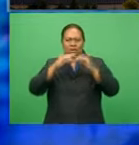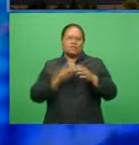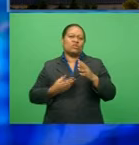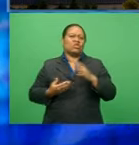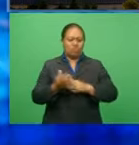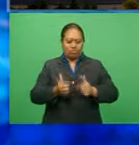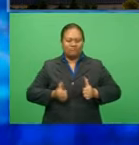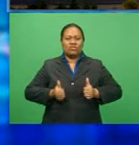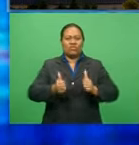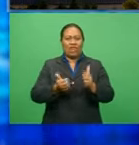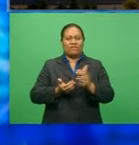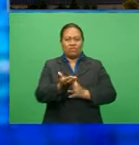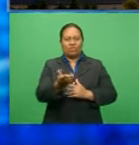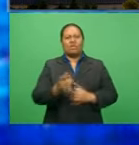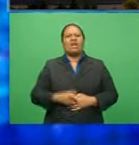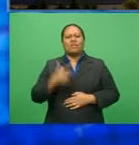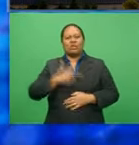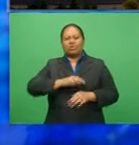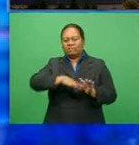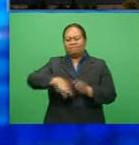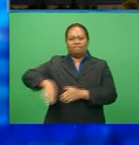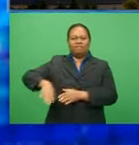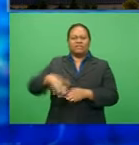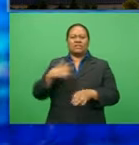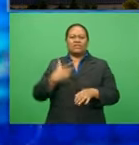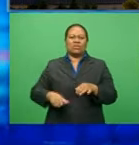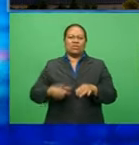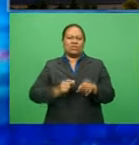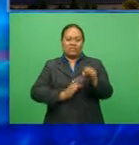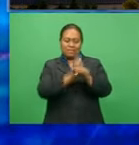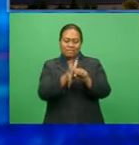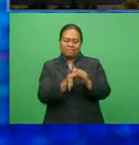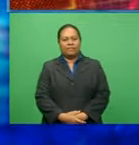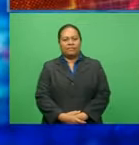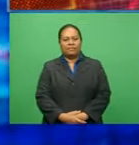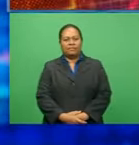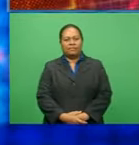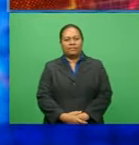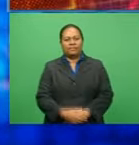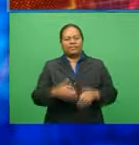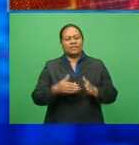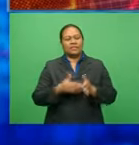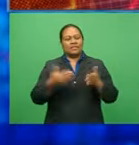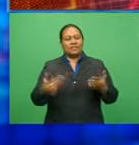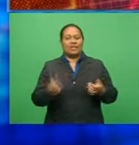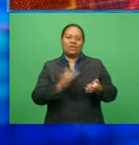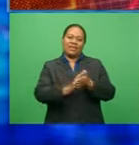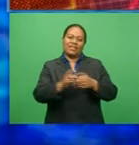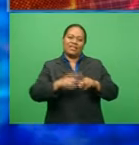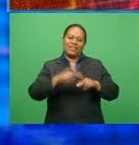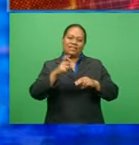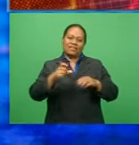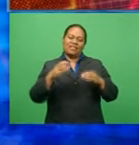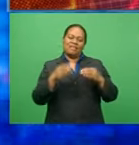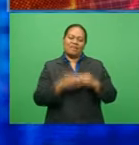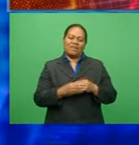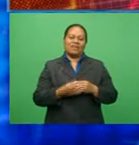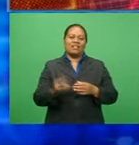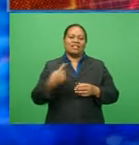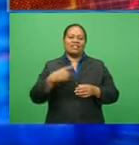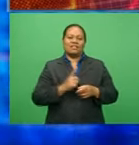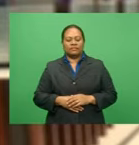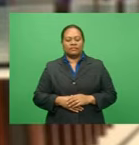and through delivery app to avoid dining out during the pandemic. Sharon from HFC Bank joins us now with the latest